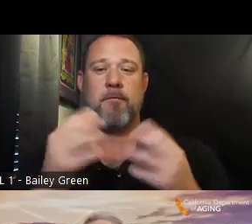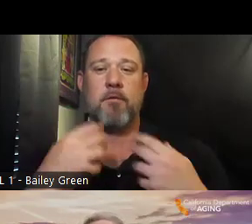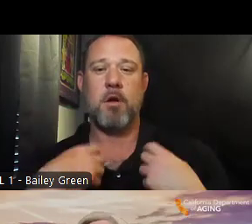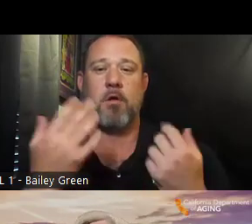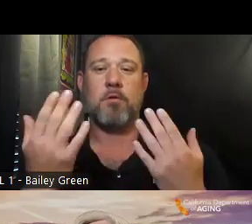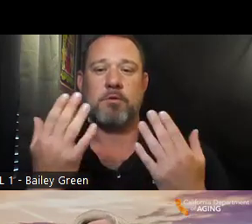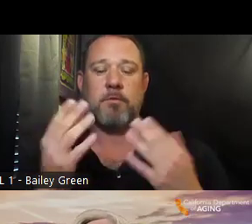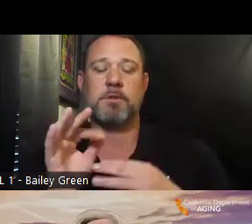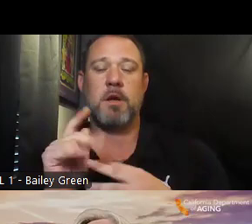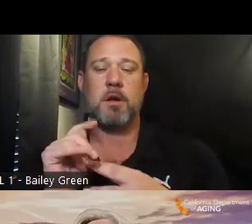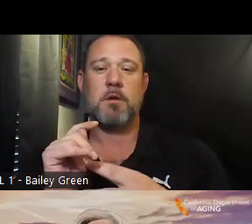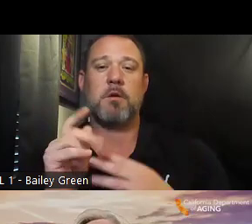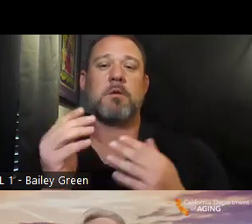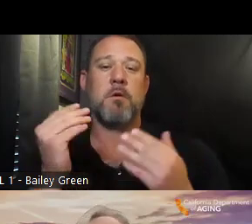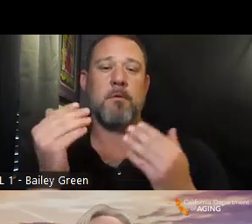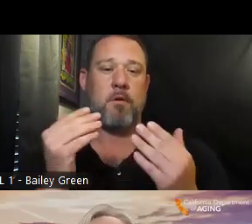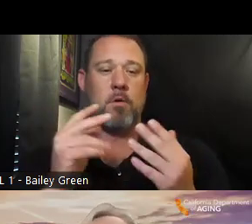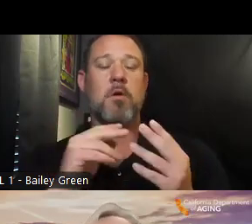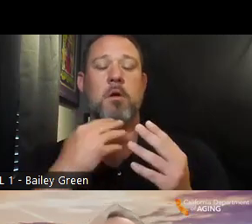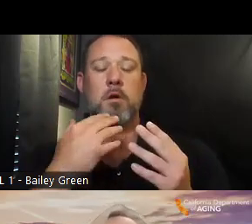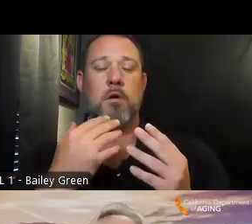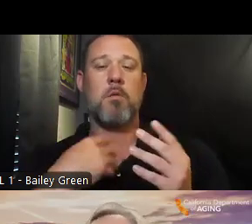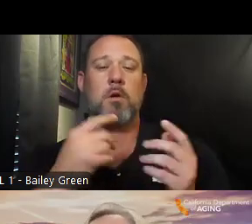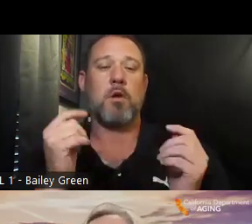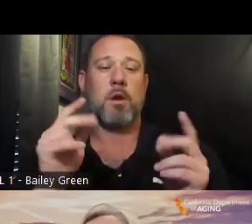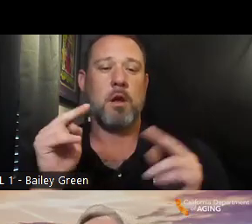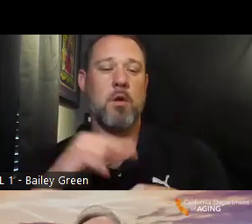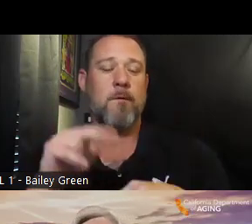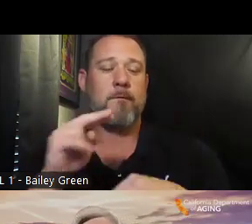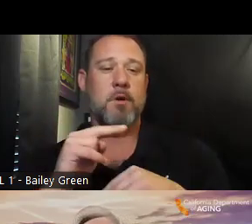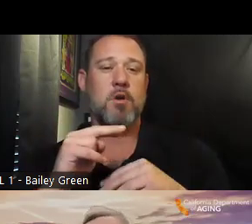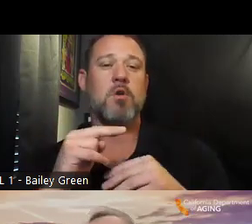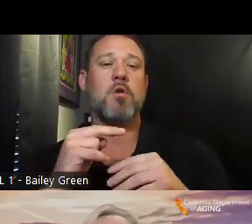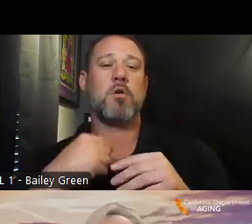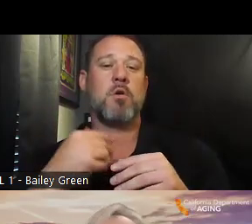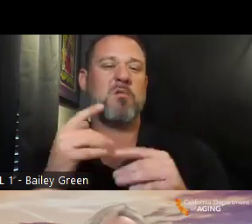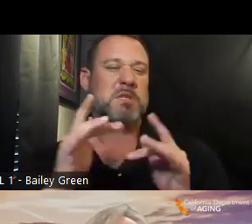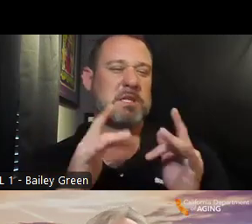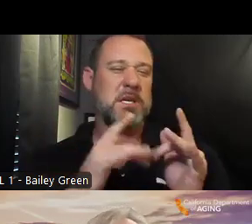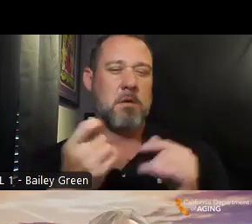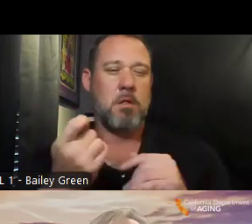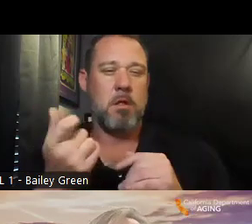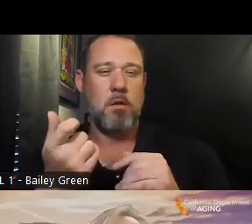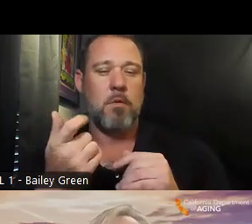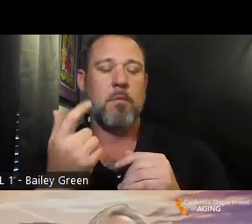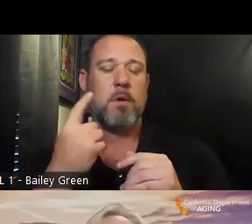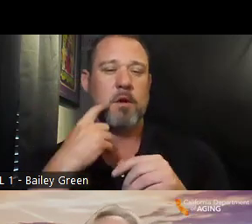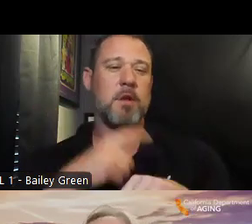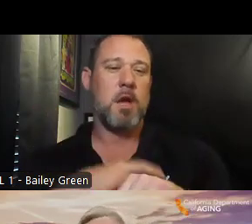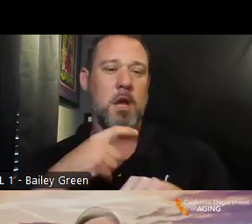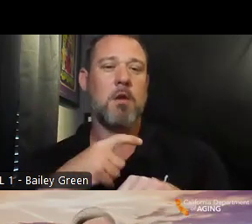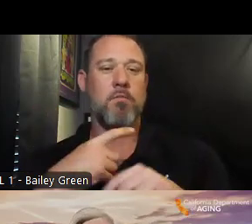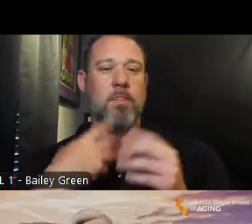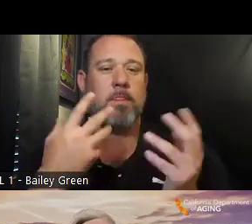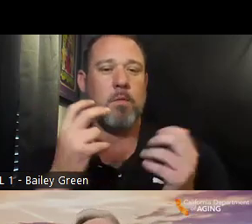Services Act. And we'll go forward. Thank you. I'm going to do a quick overview. I might skip through it a little bit just because of time. I do